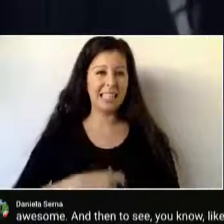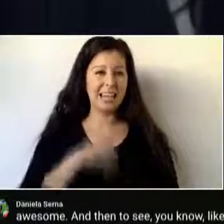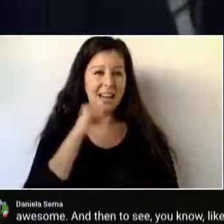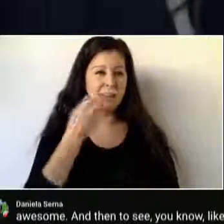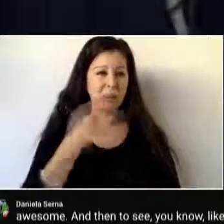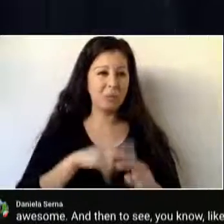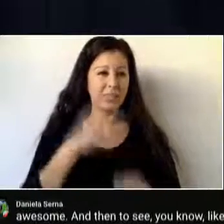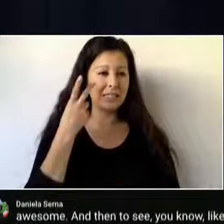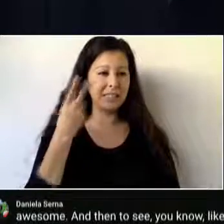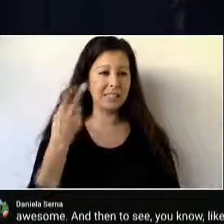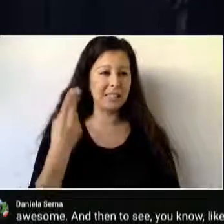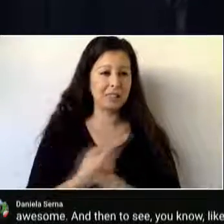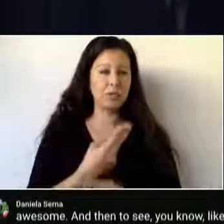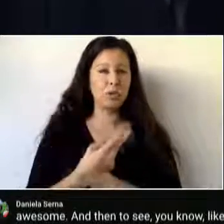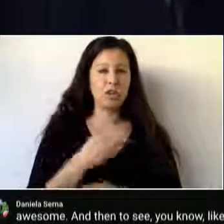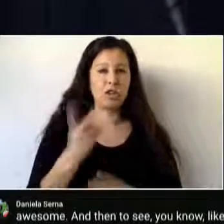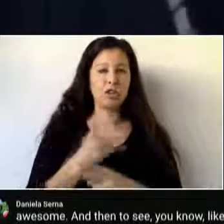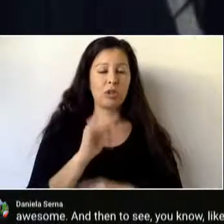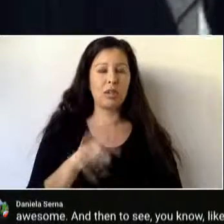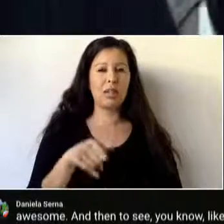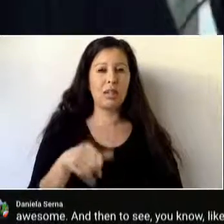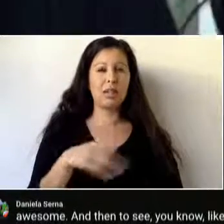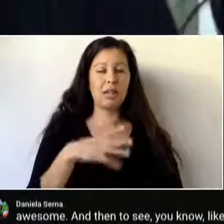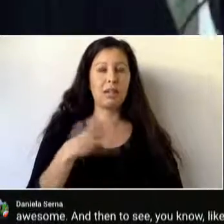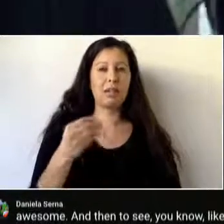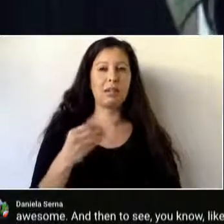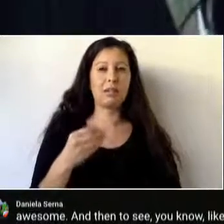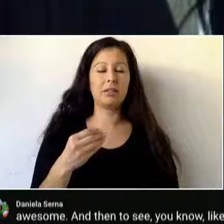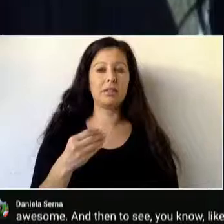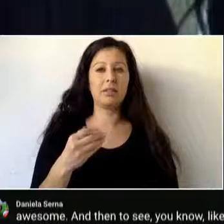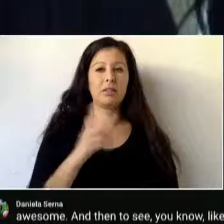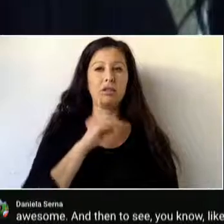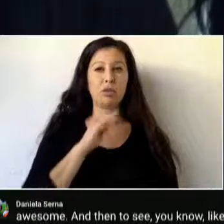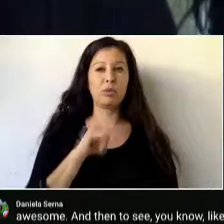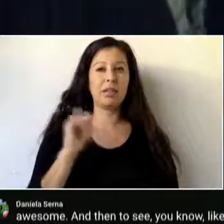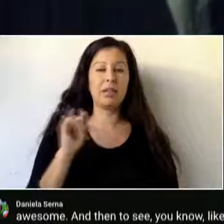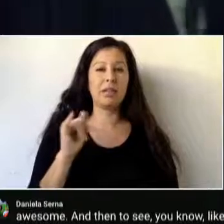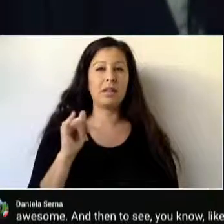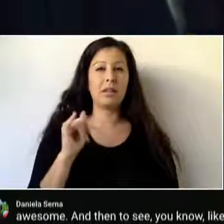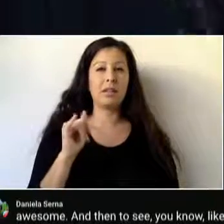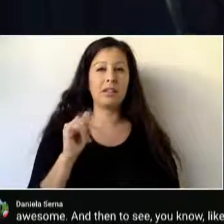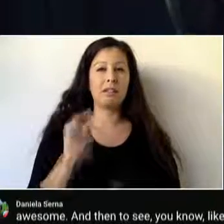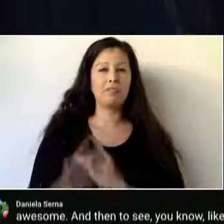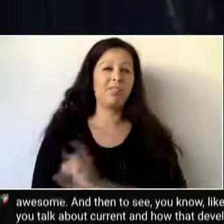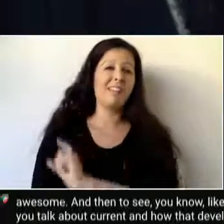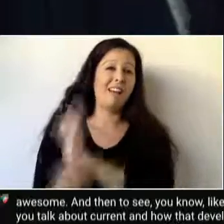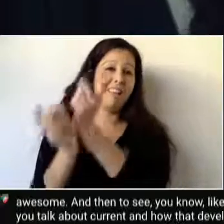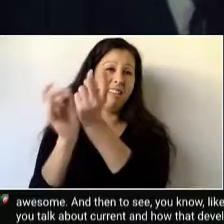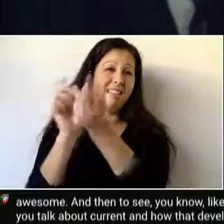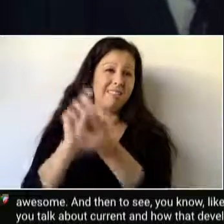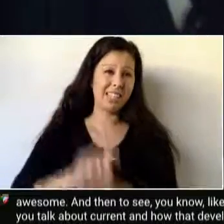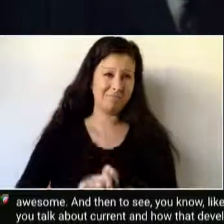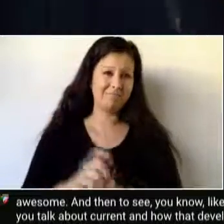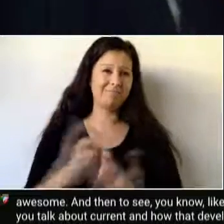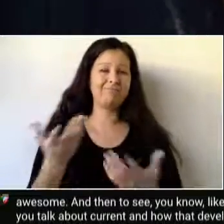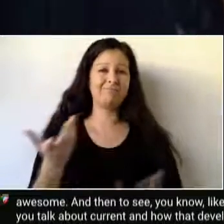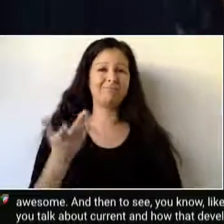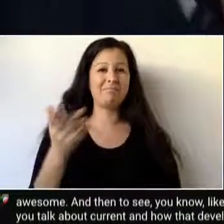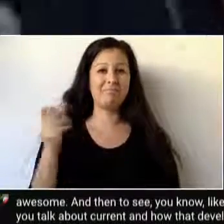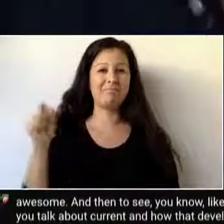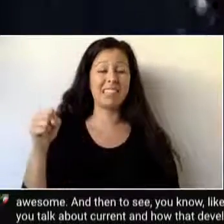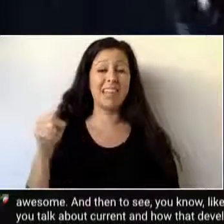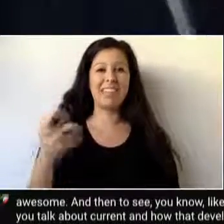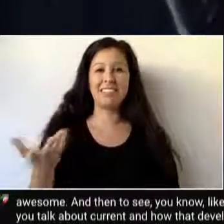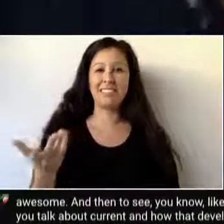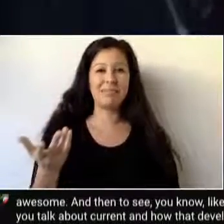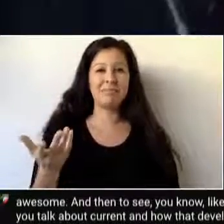know, using this tech and really like evolving it. Just